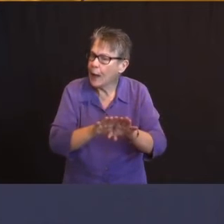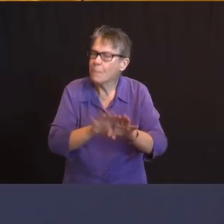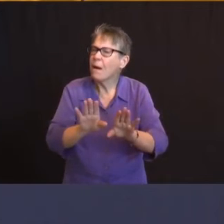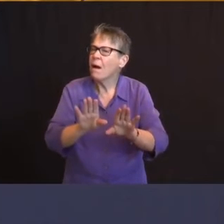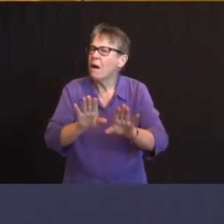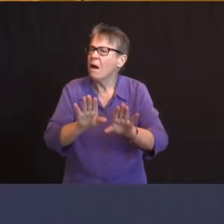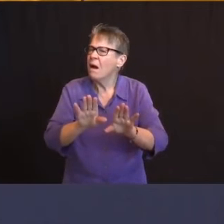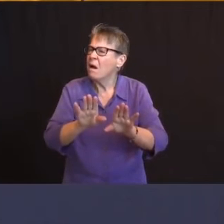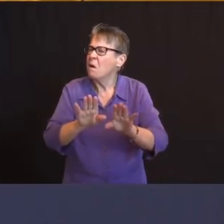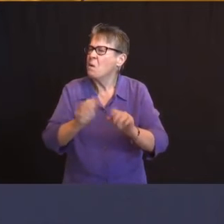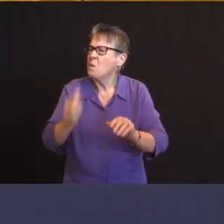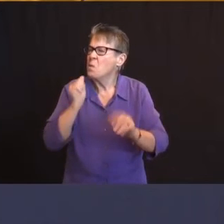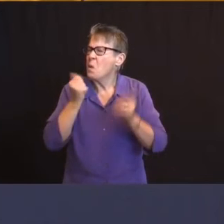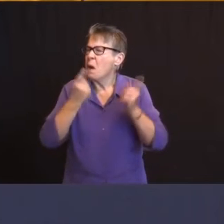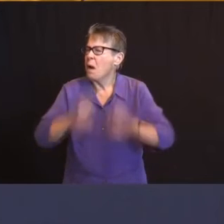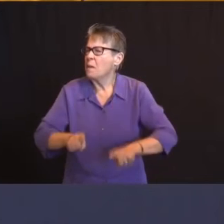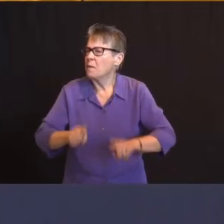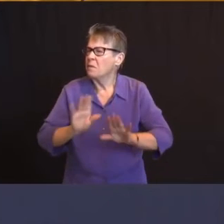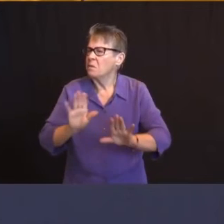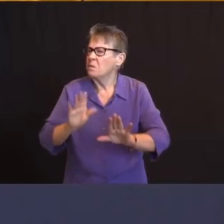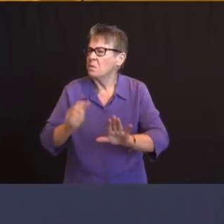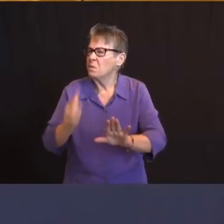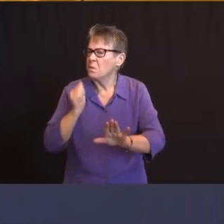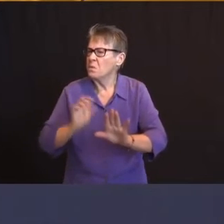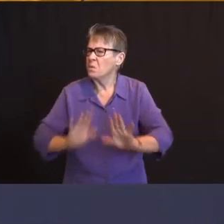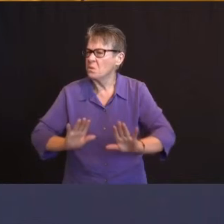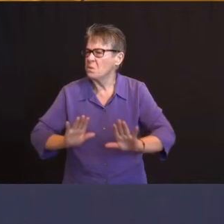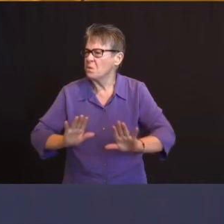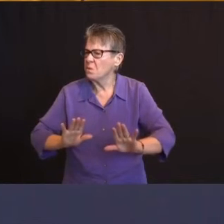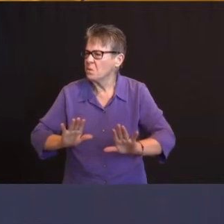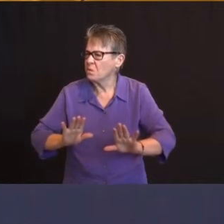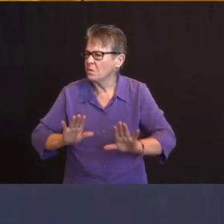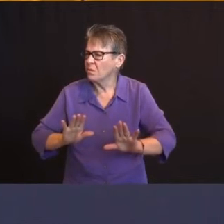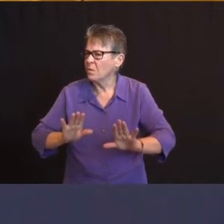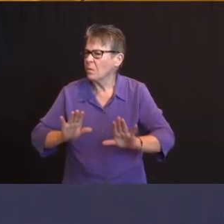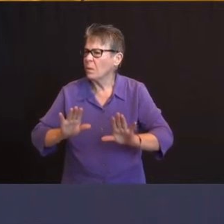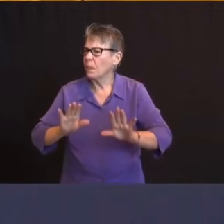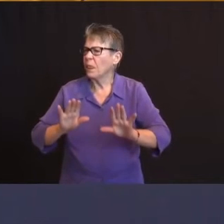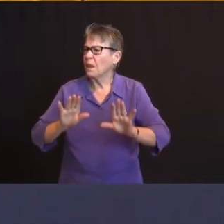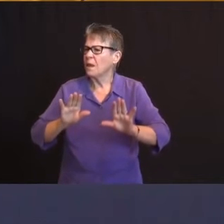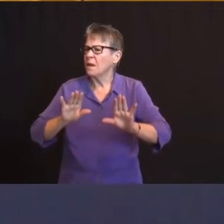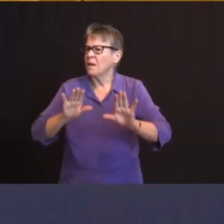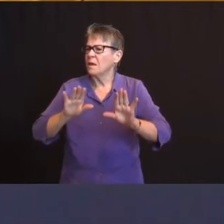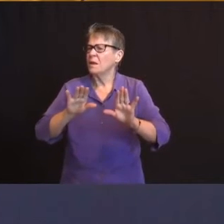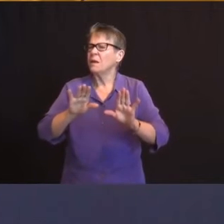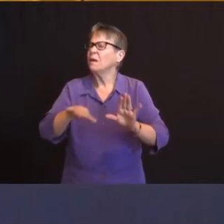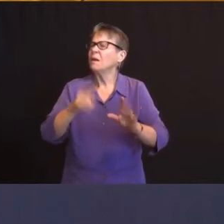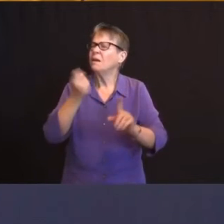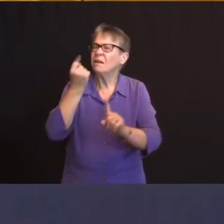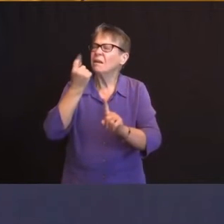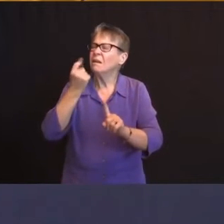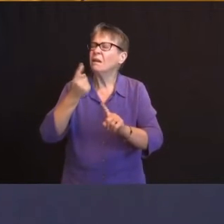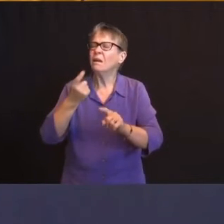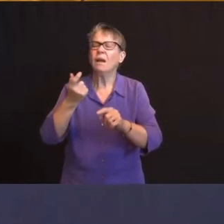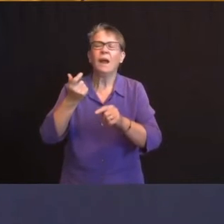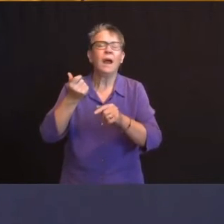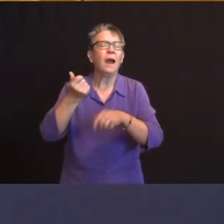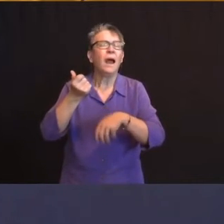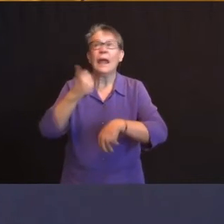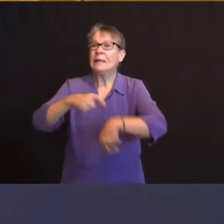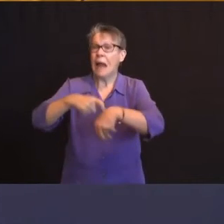more activities indoors, whether that's indoor dining, a gym, indoor entertainment, whatever it might